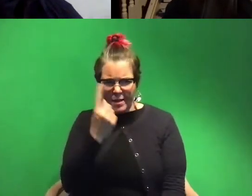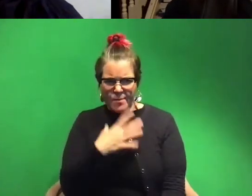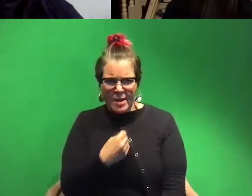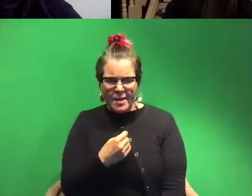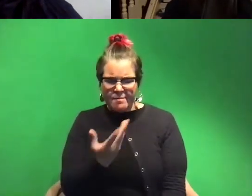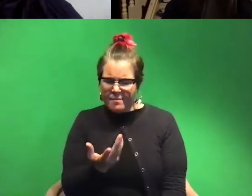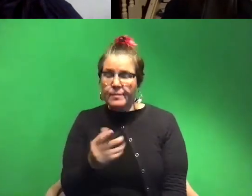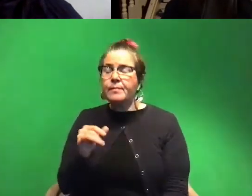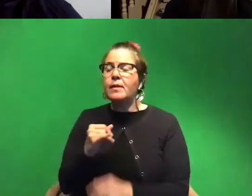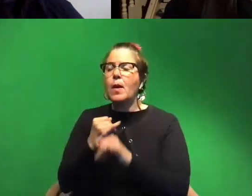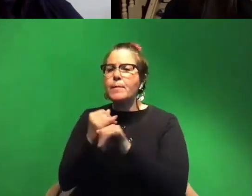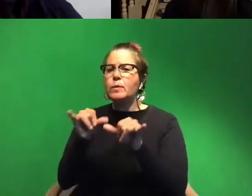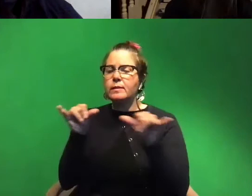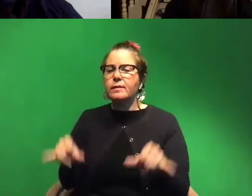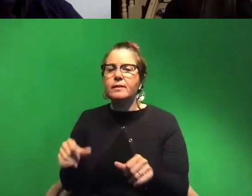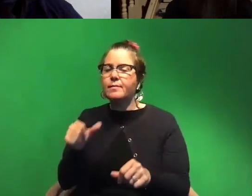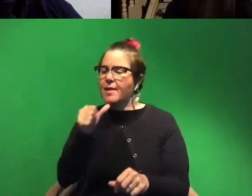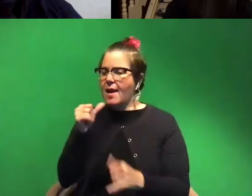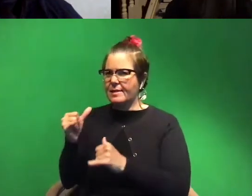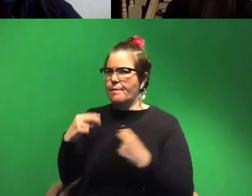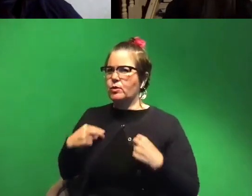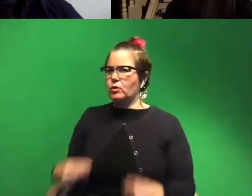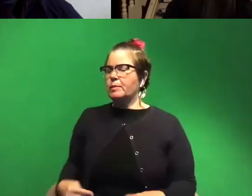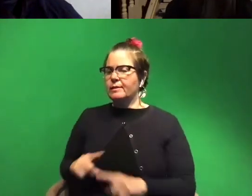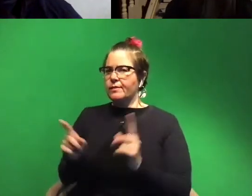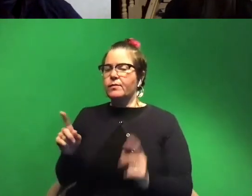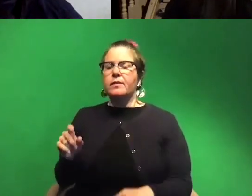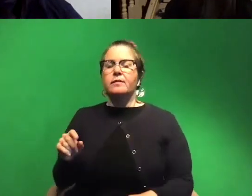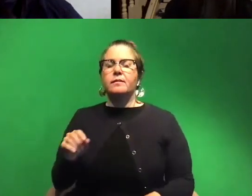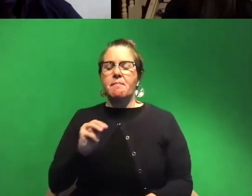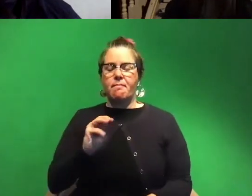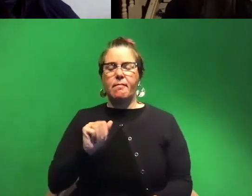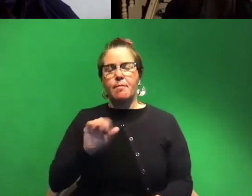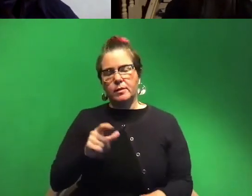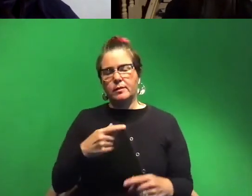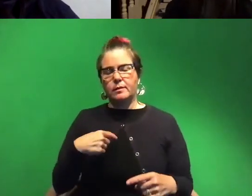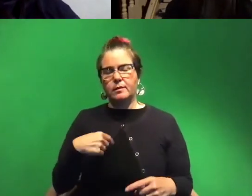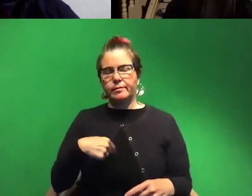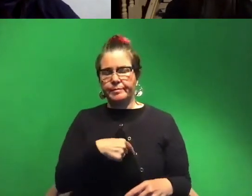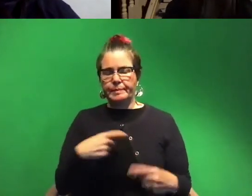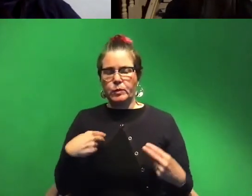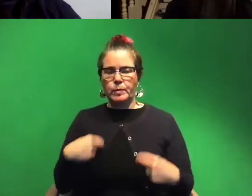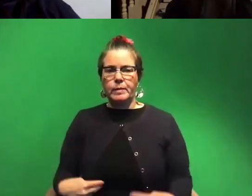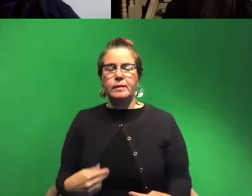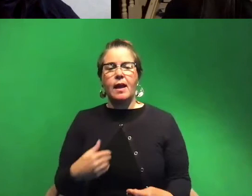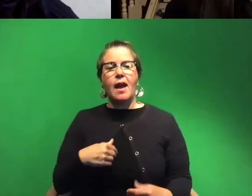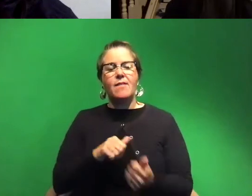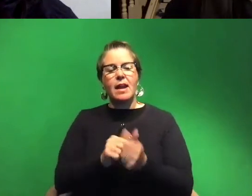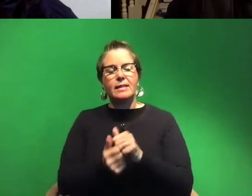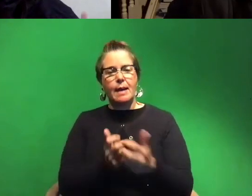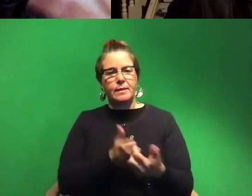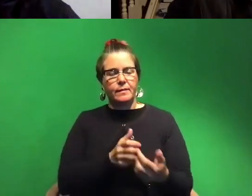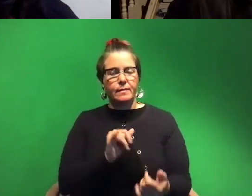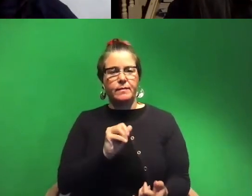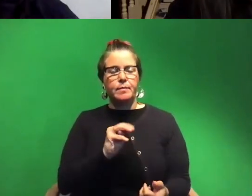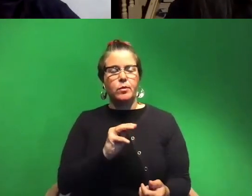immune system does not act like ours. So human and mammalian immune systems, you have an adaptive immune system. That's